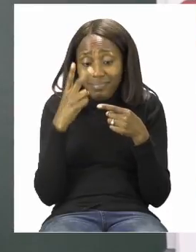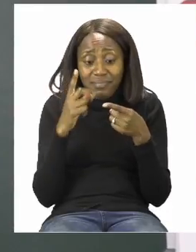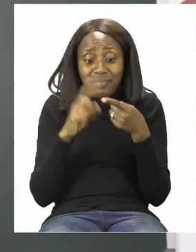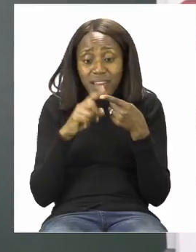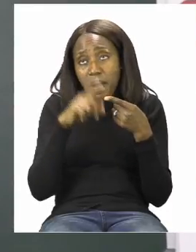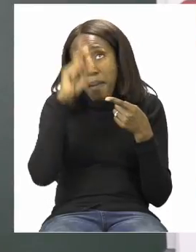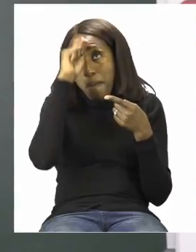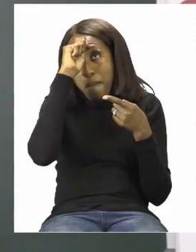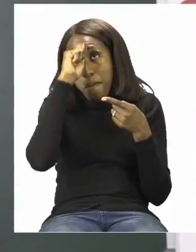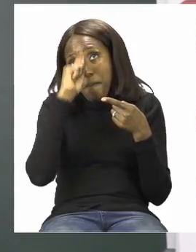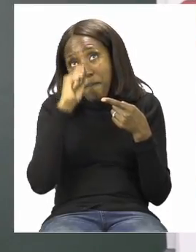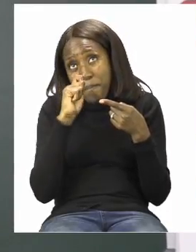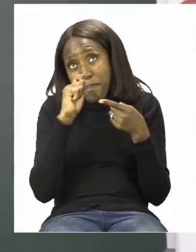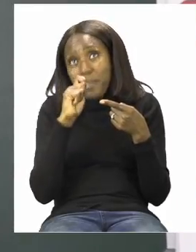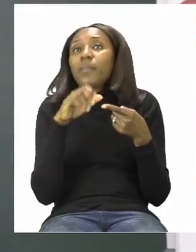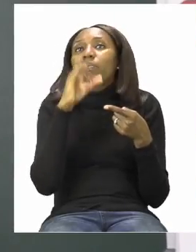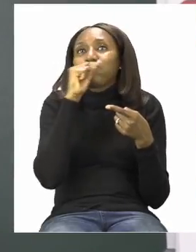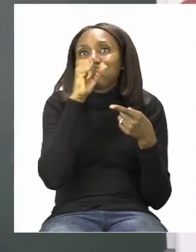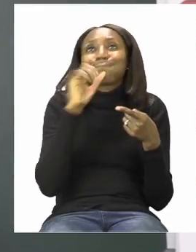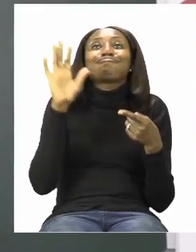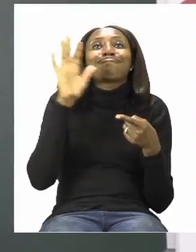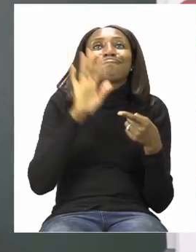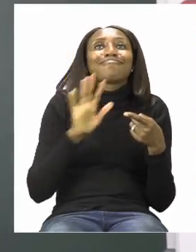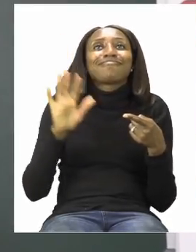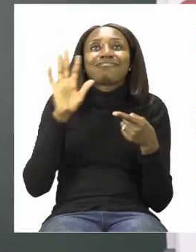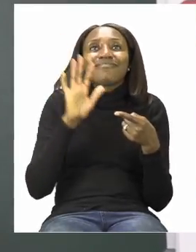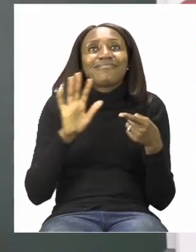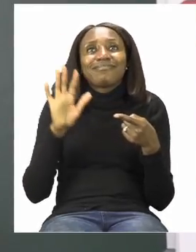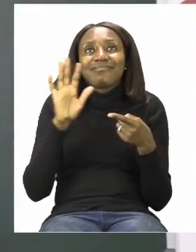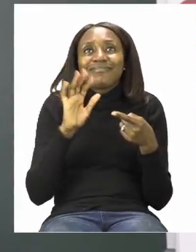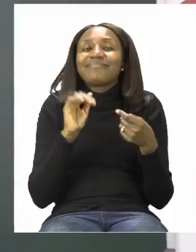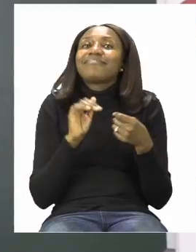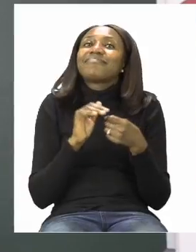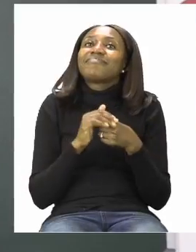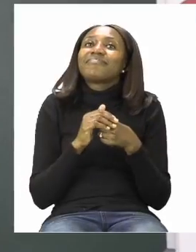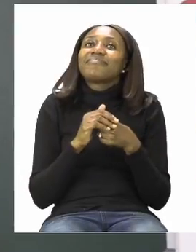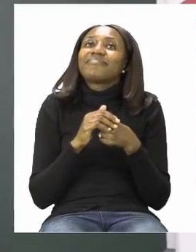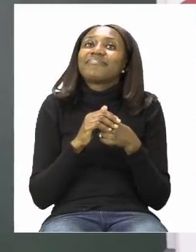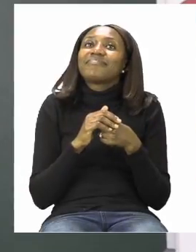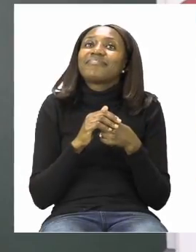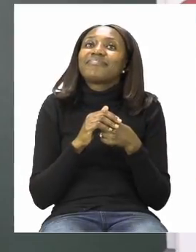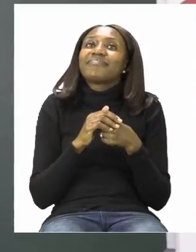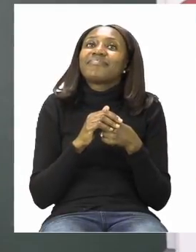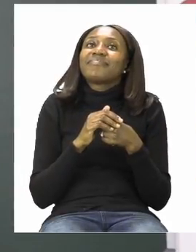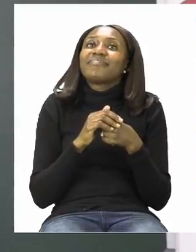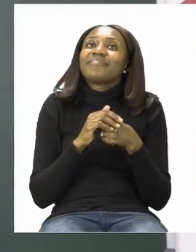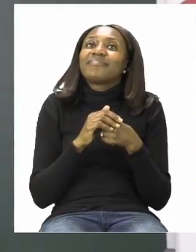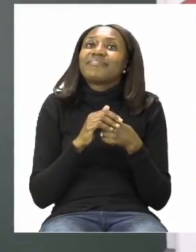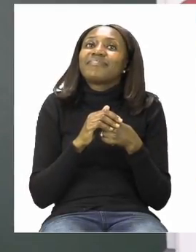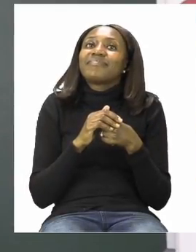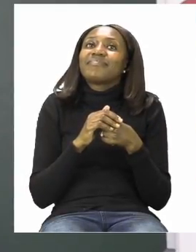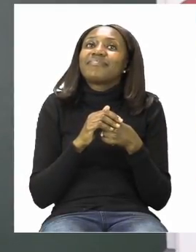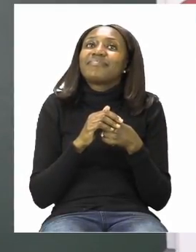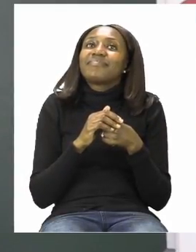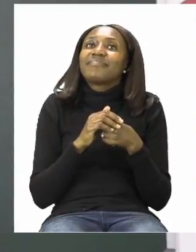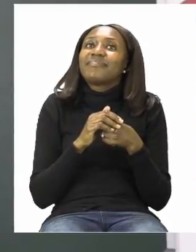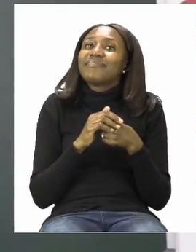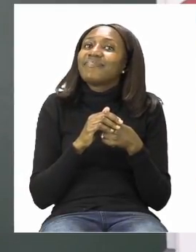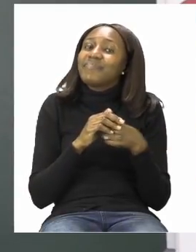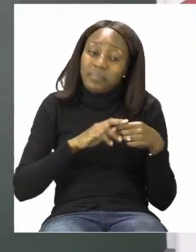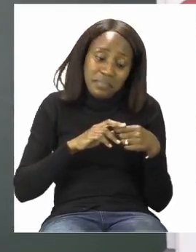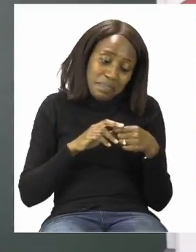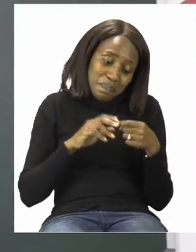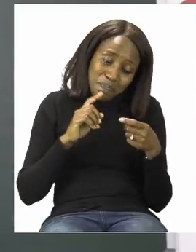is my hat. My cap is orange. And